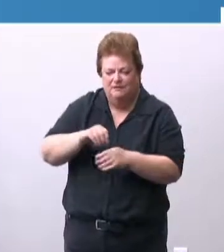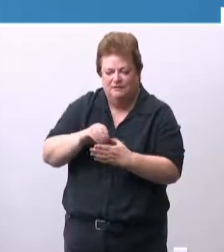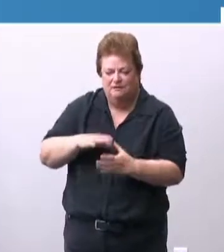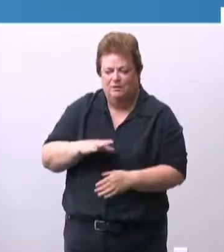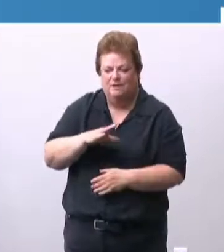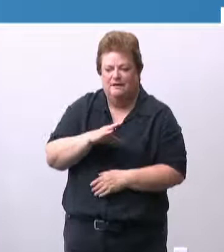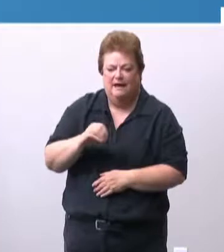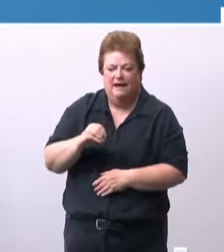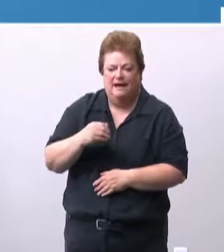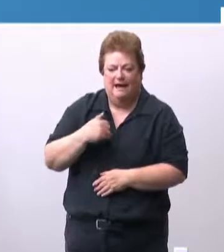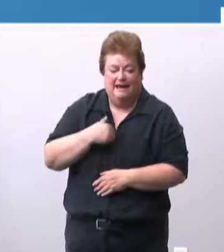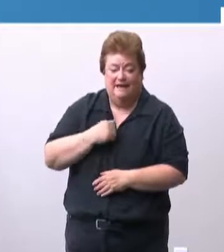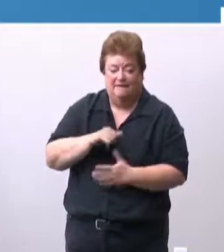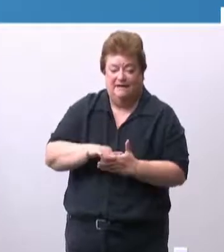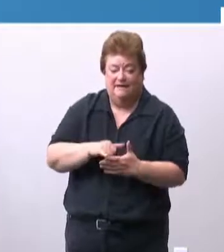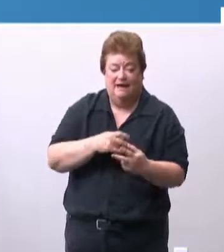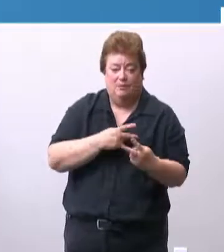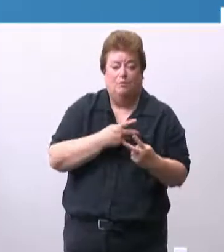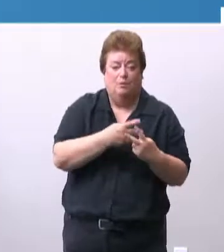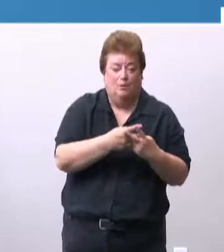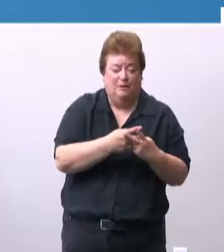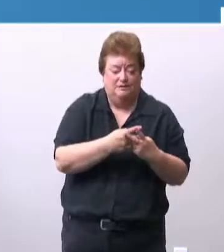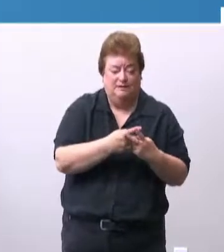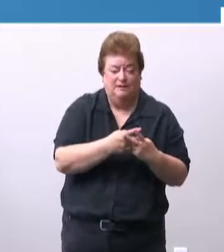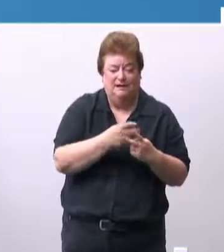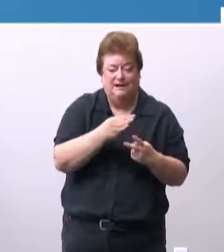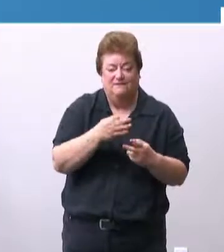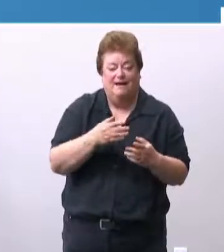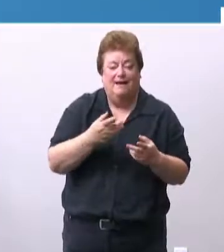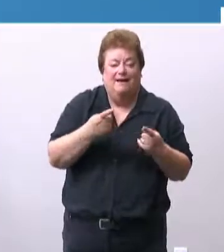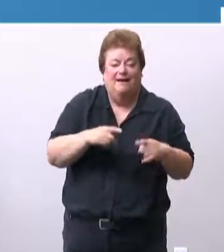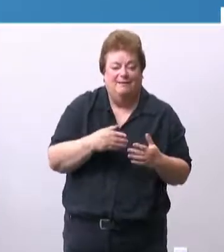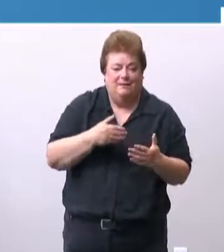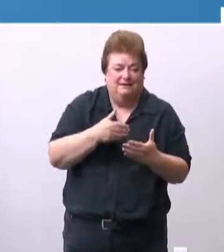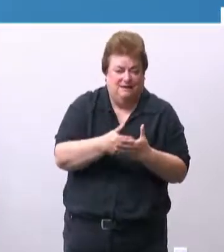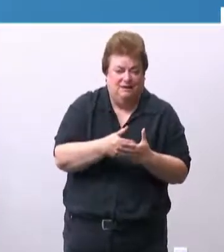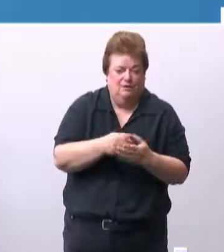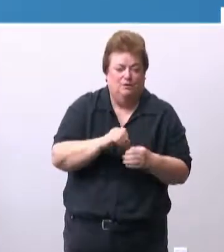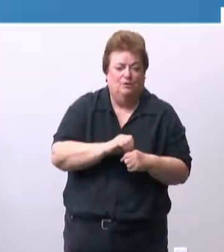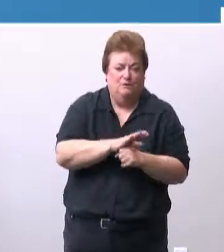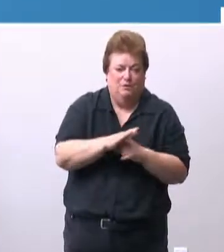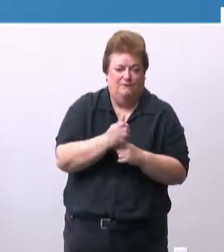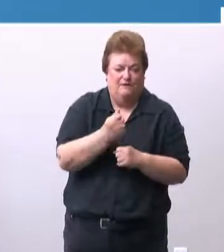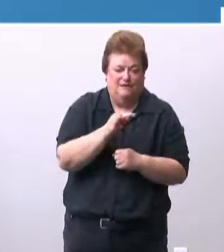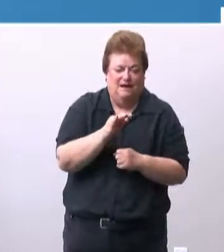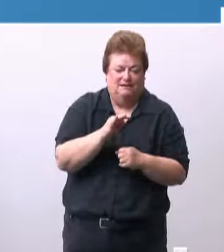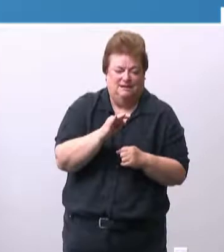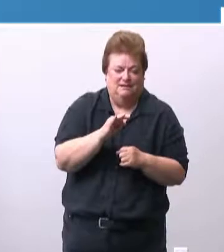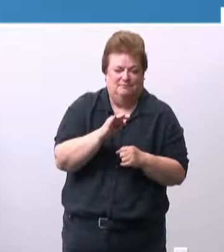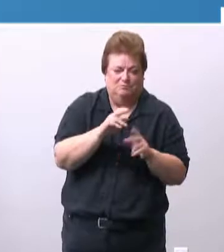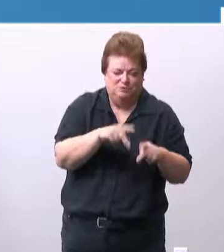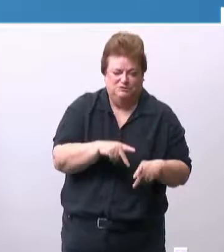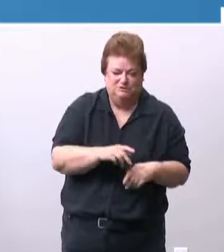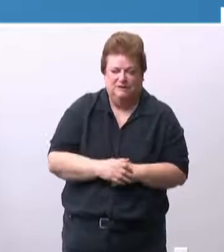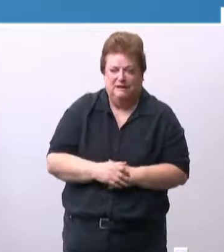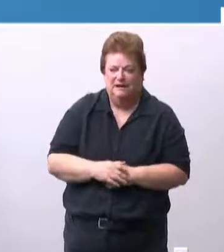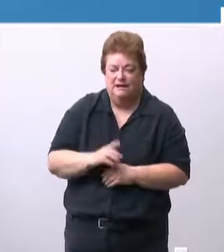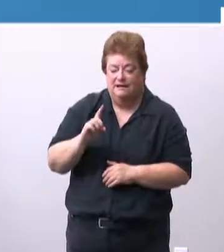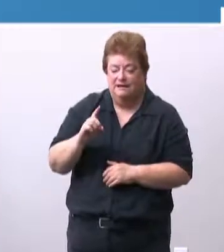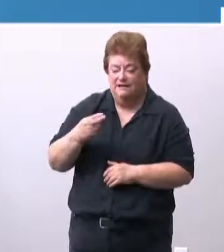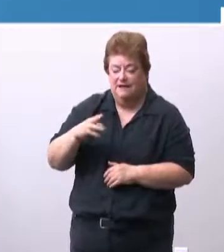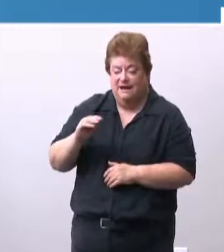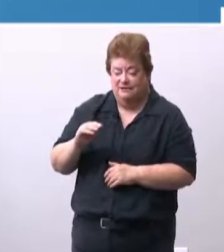quarantine if they are near a COVID positive person. And we see that in our school district data. Since the DHM